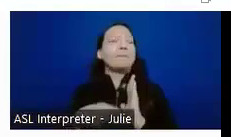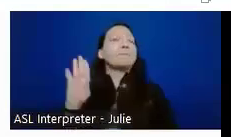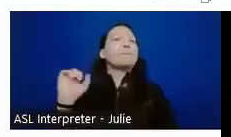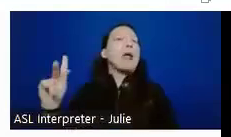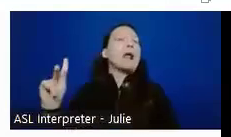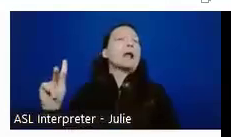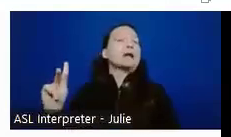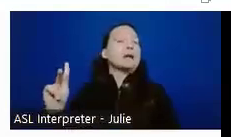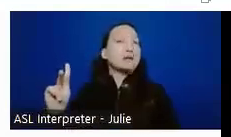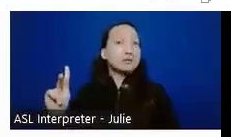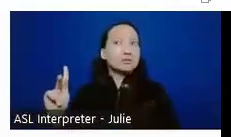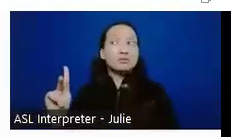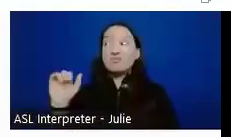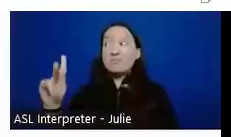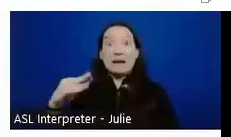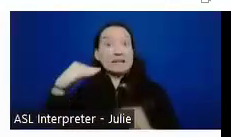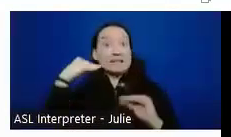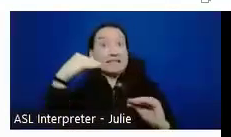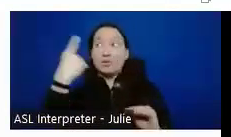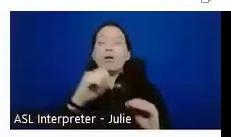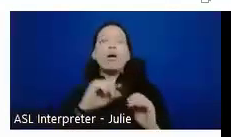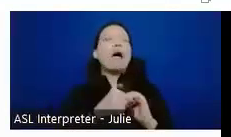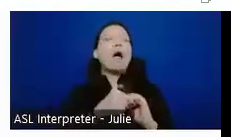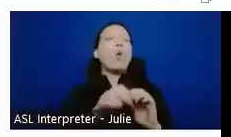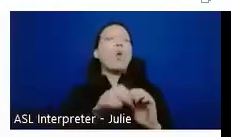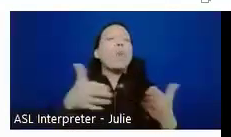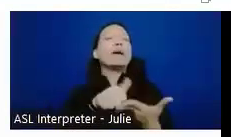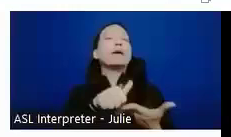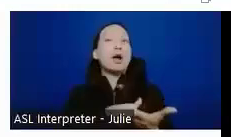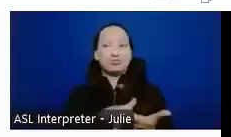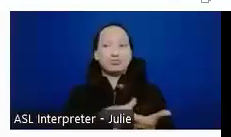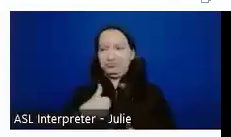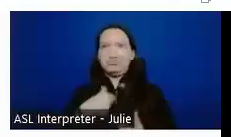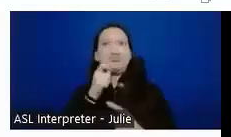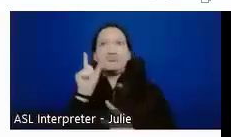bank. A bank can teach someone how to open a bank account without you. You